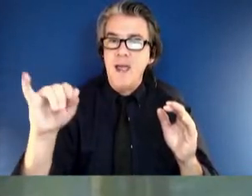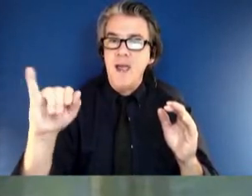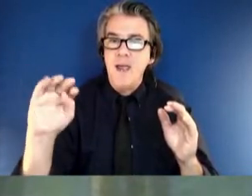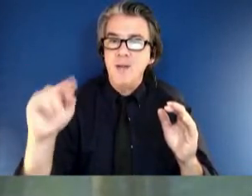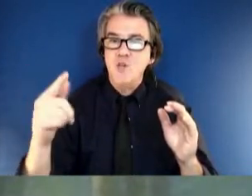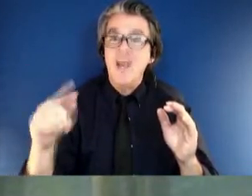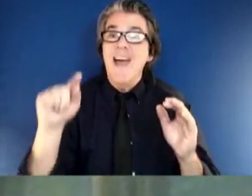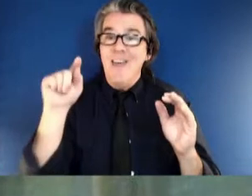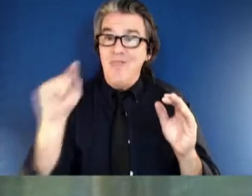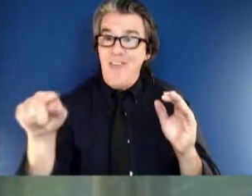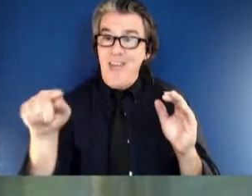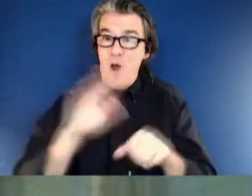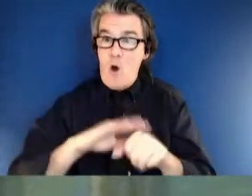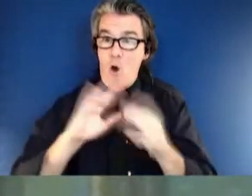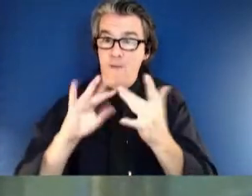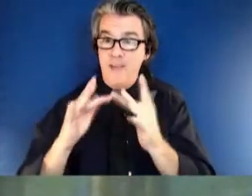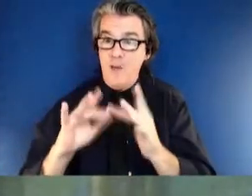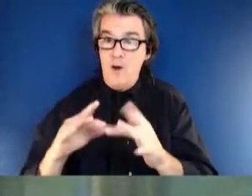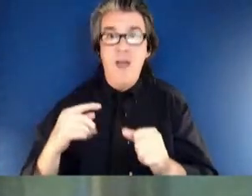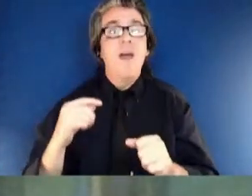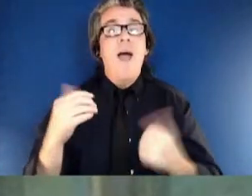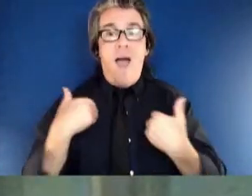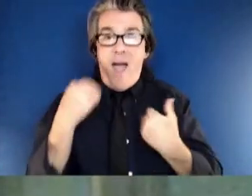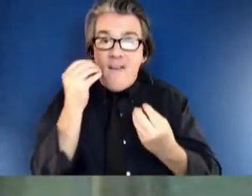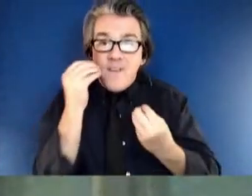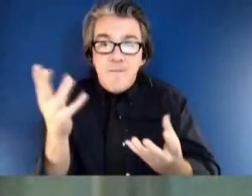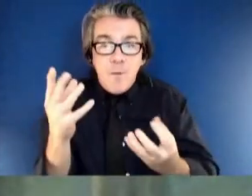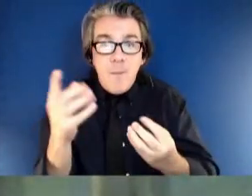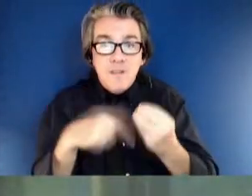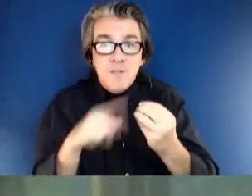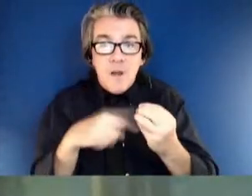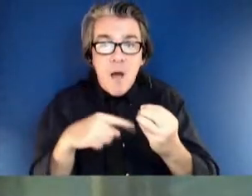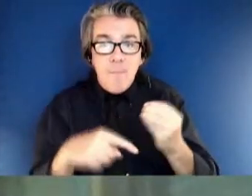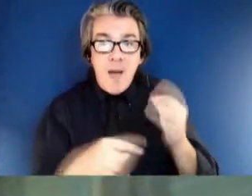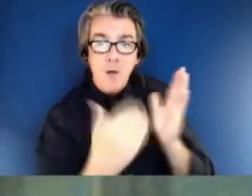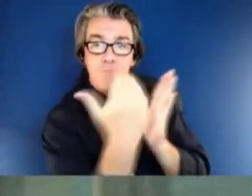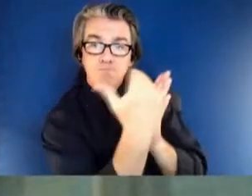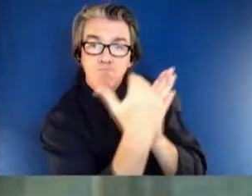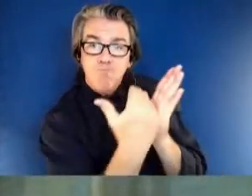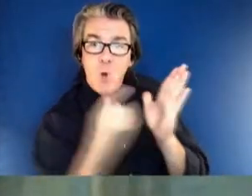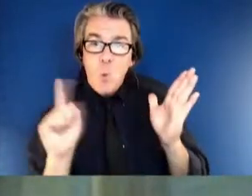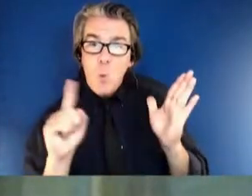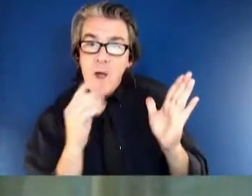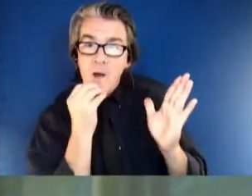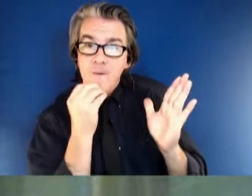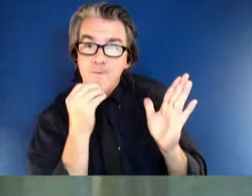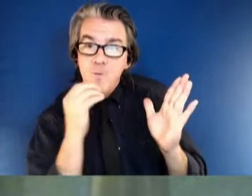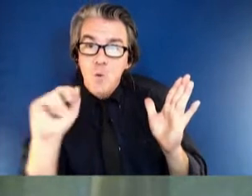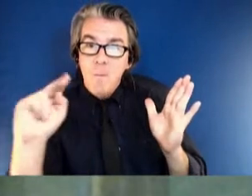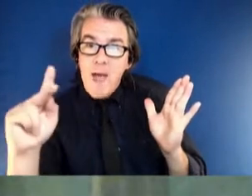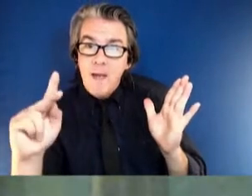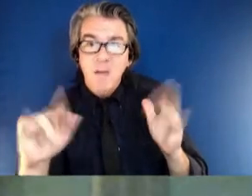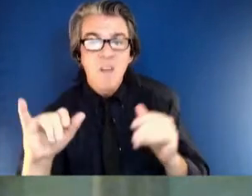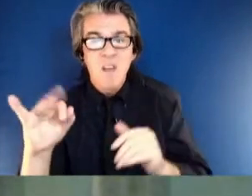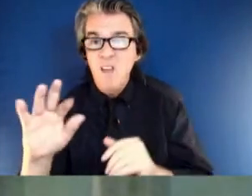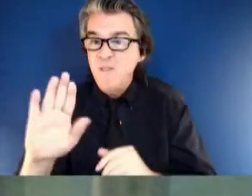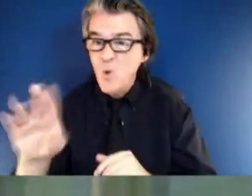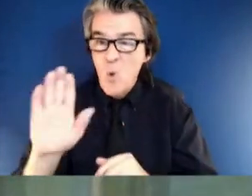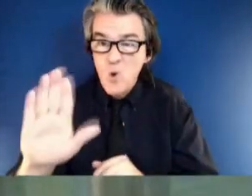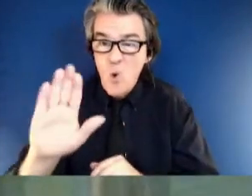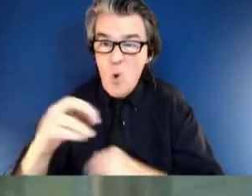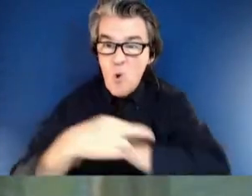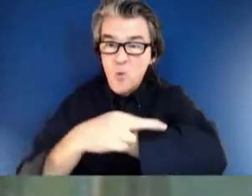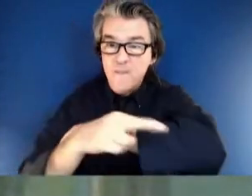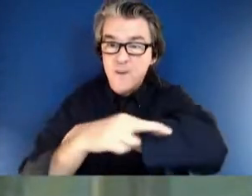to engage with new food banks, get them through our partnership process, and then we post them on the website. So we do encourage customers to